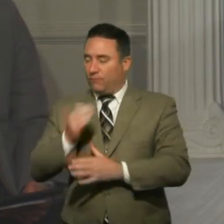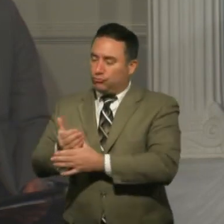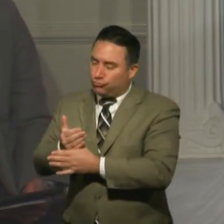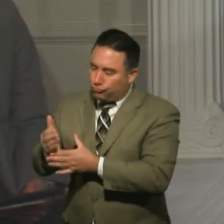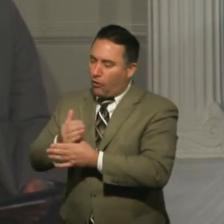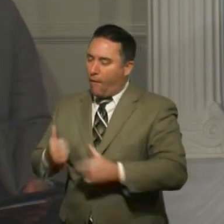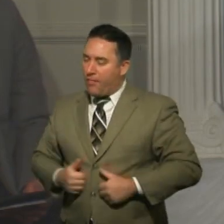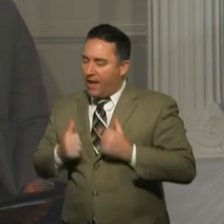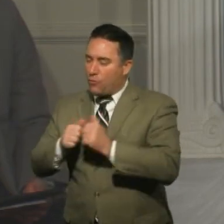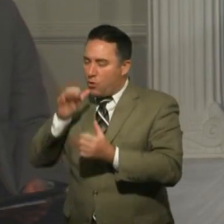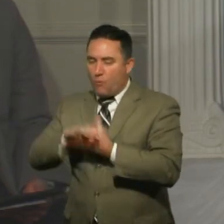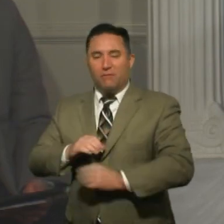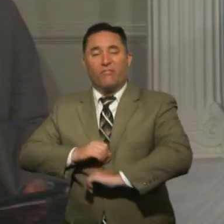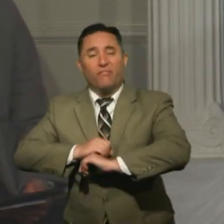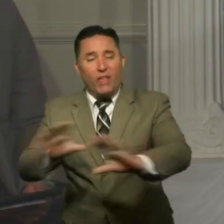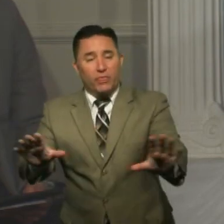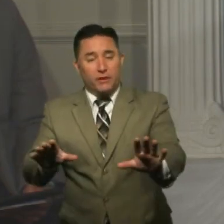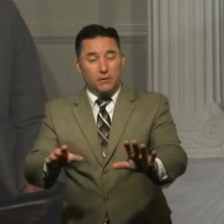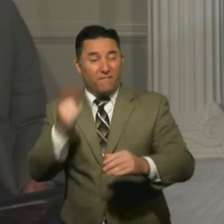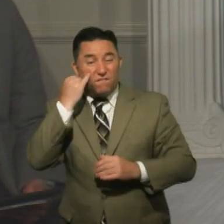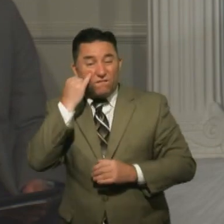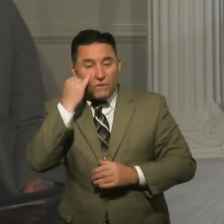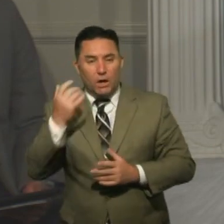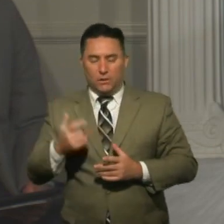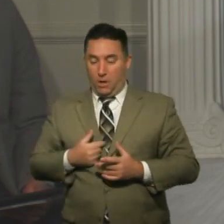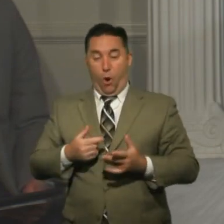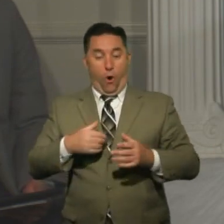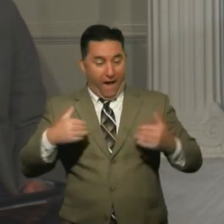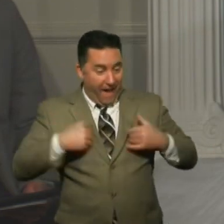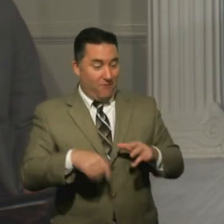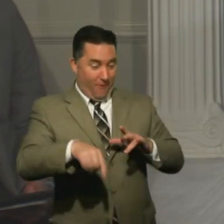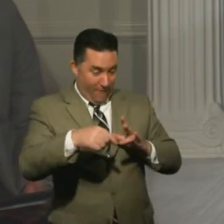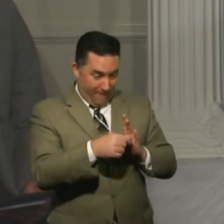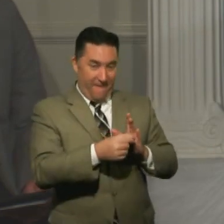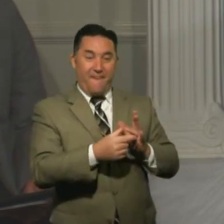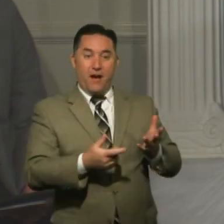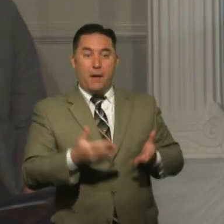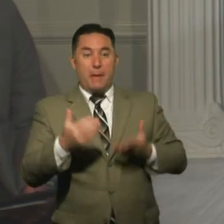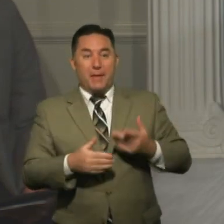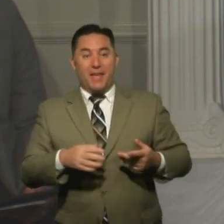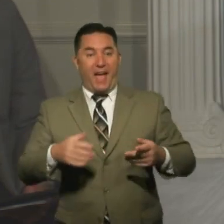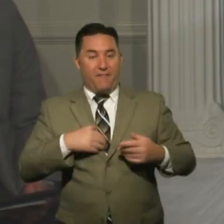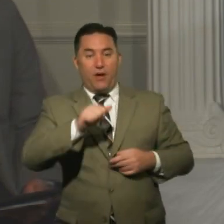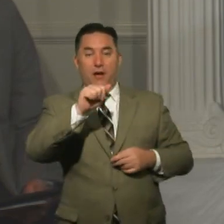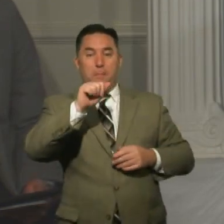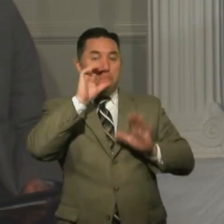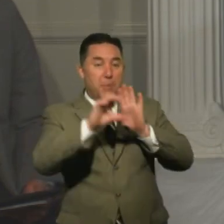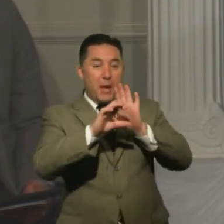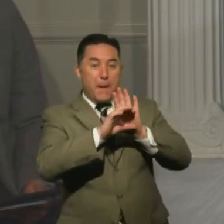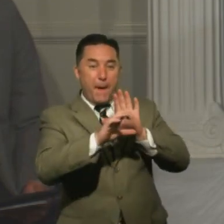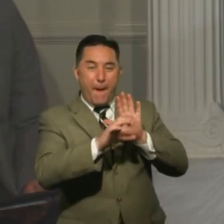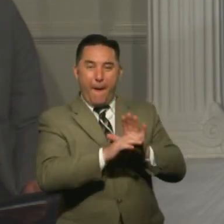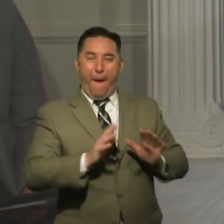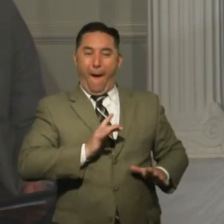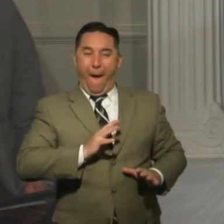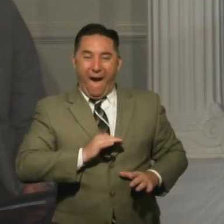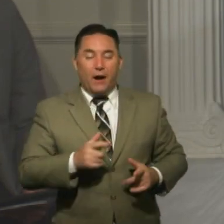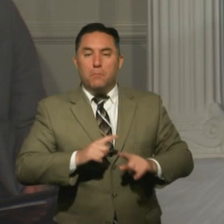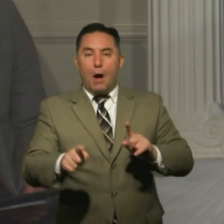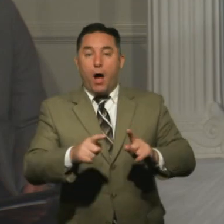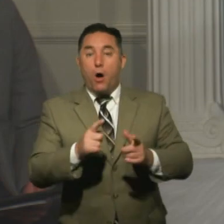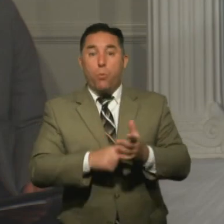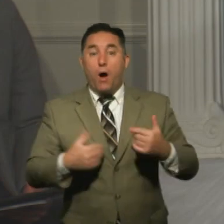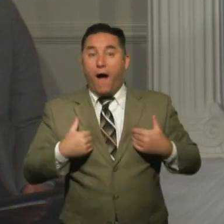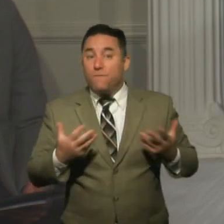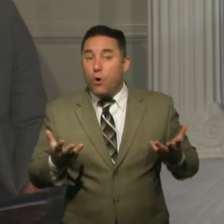shared life with my wife. I may have the wedding ring, I may have the wedding album, I may have all those pictures, but you know what I'm going to